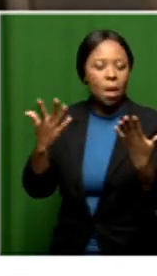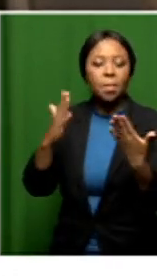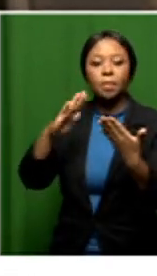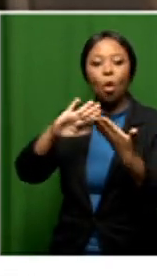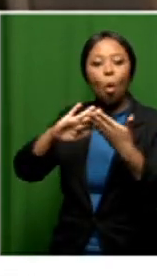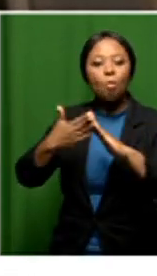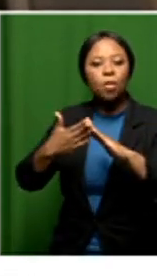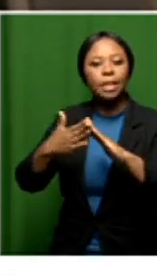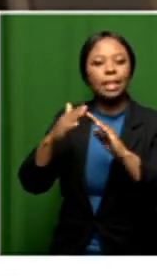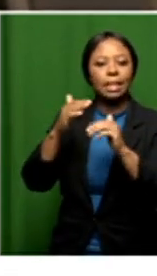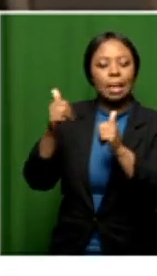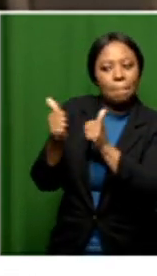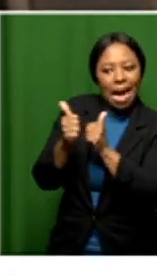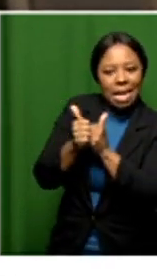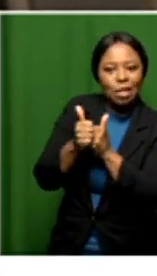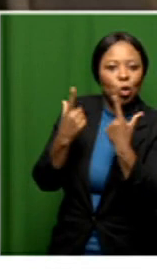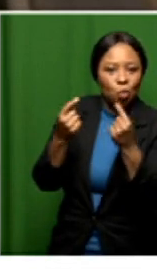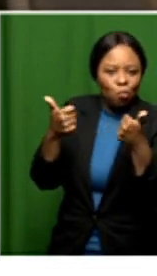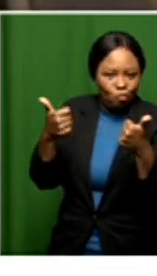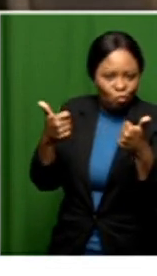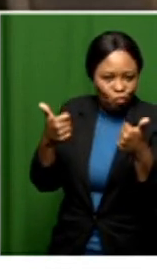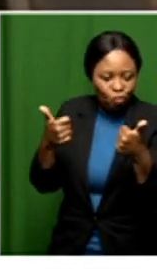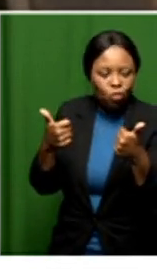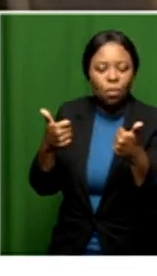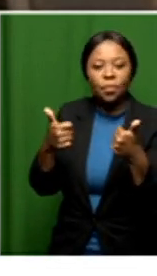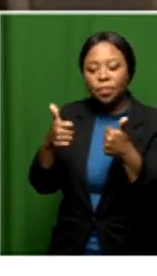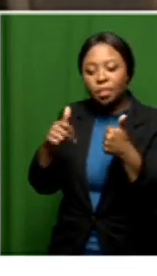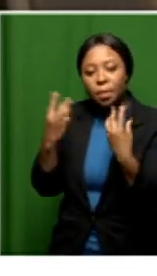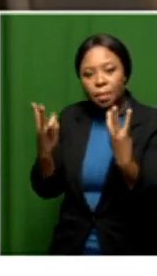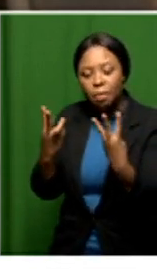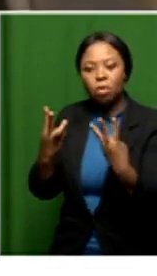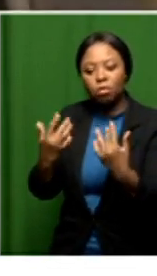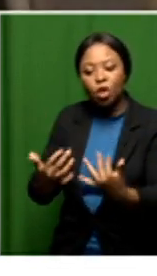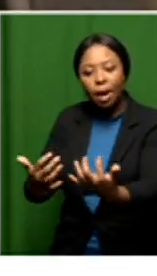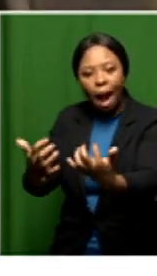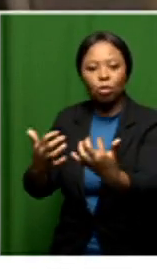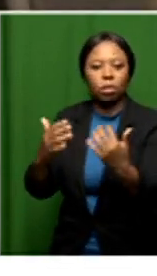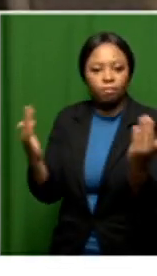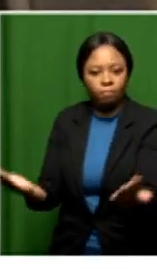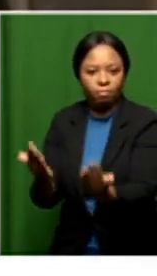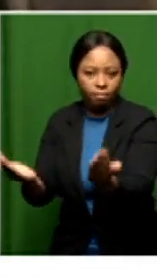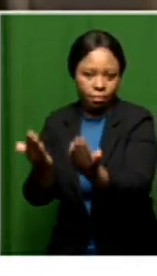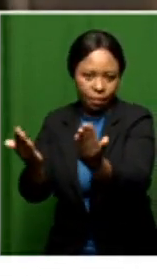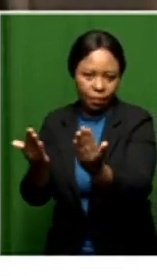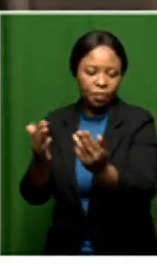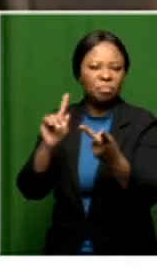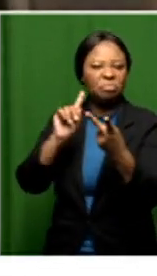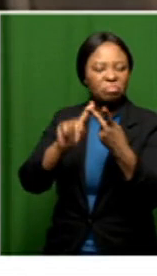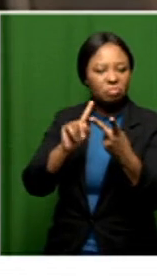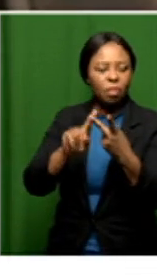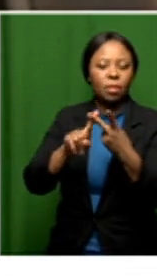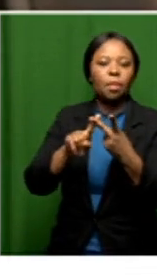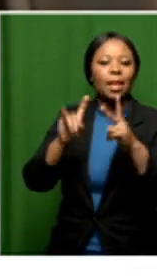partners who are doing great work in terms of being on the ground and mobilizing communities, both in terms of vaccine